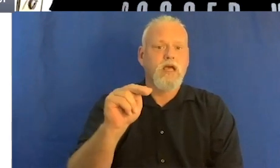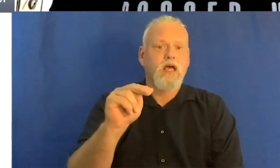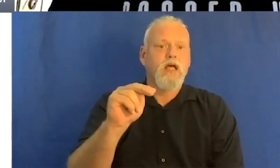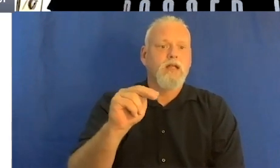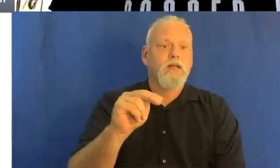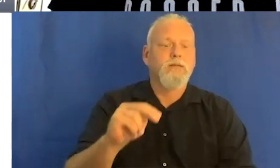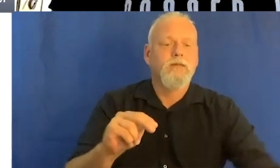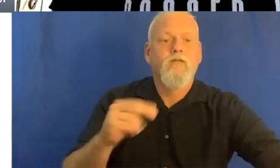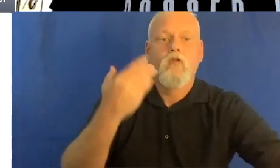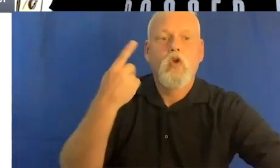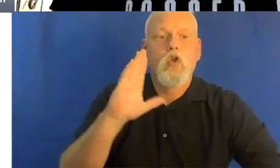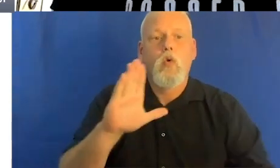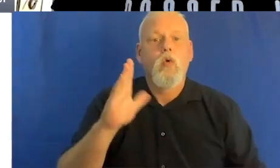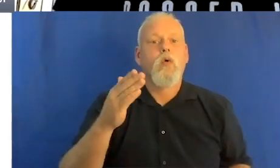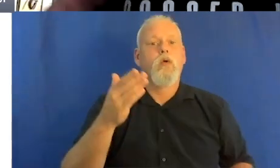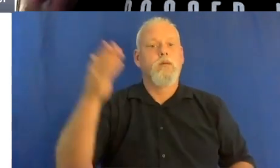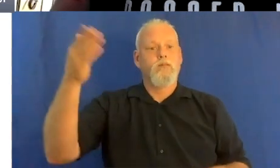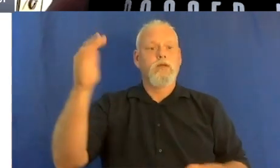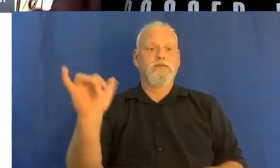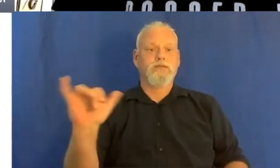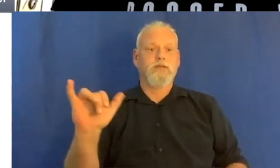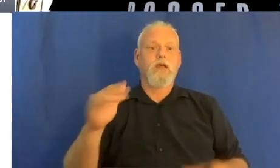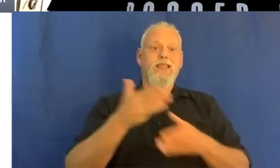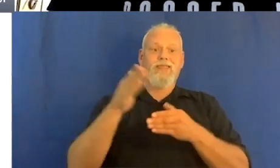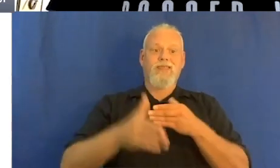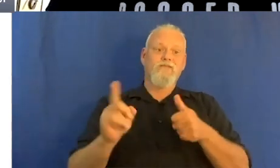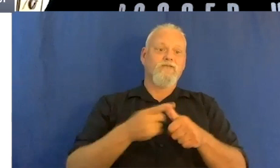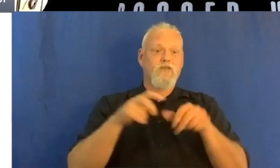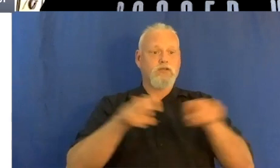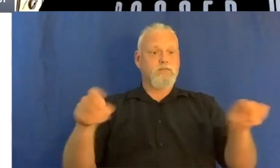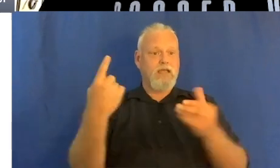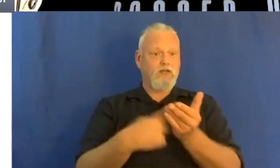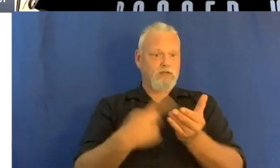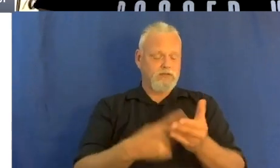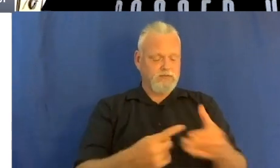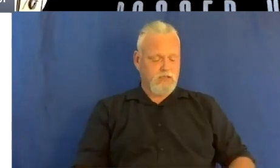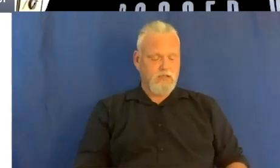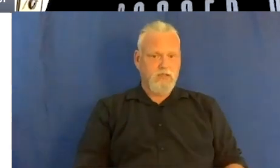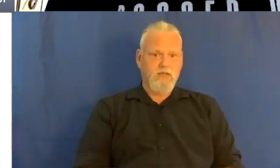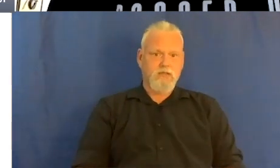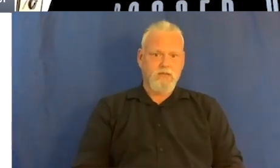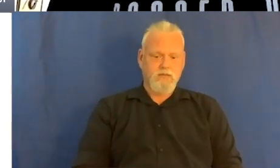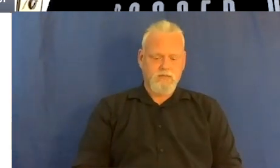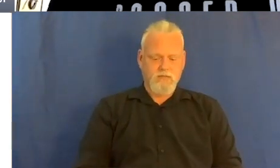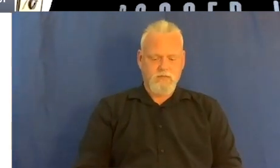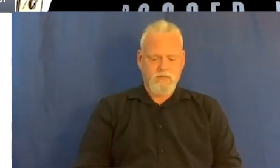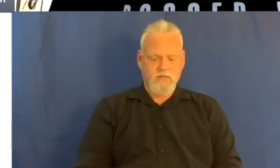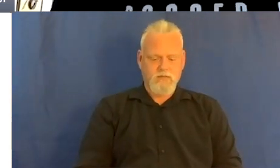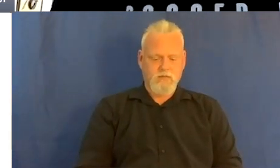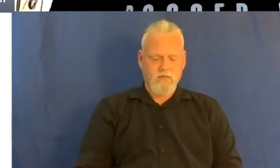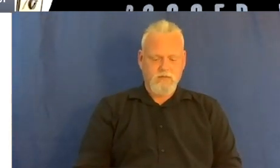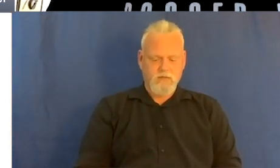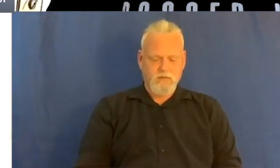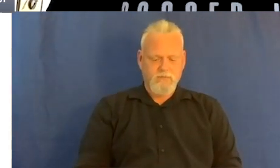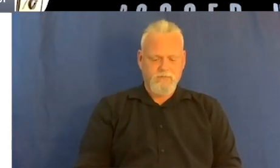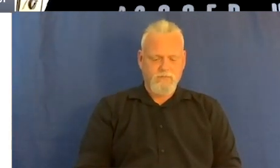as well. We have reached the end of our first panel discussion. We know there was at least one question in the box, and so we'll